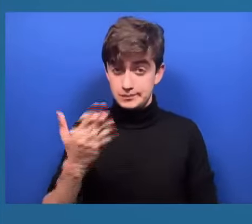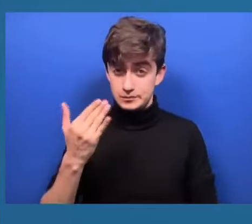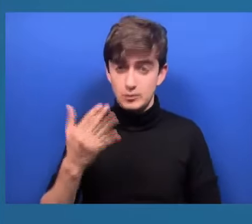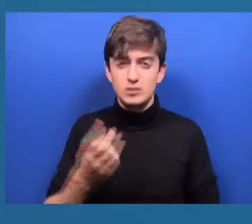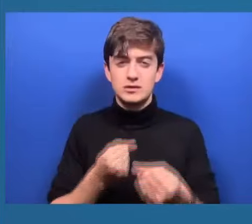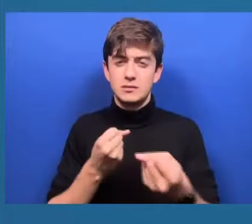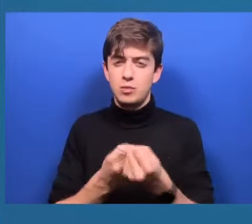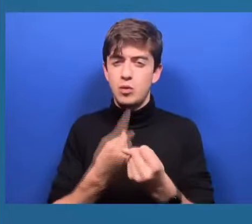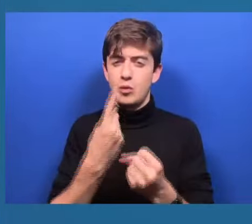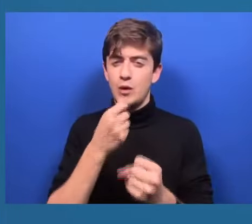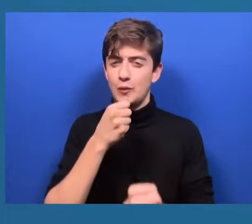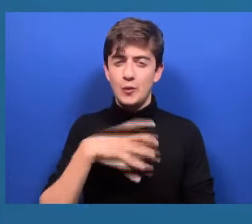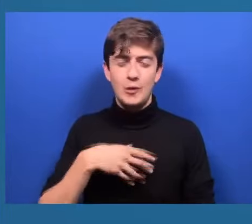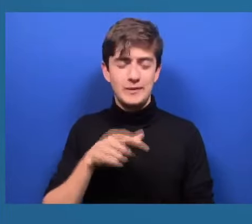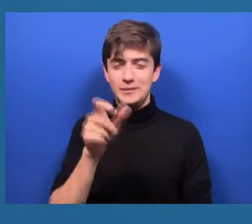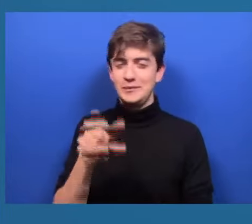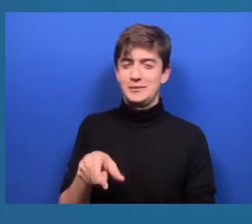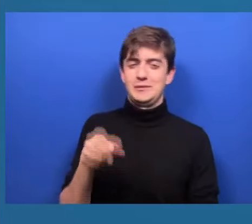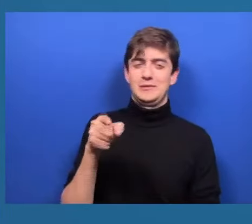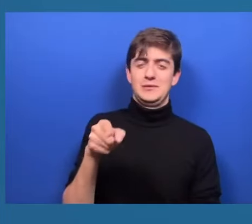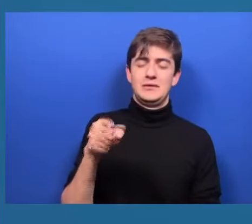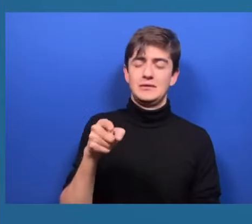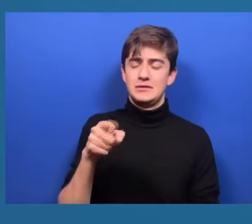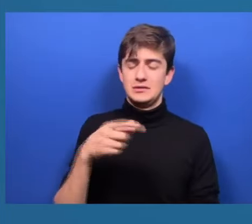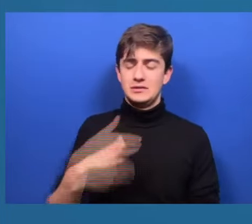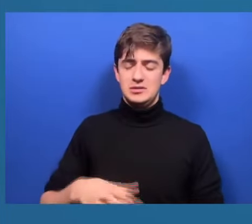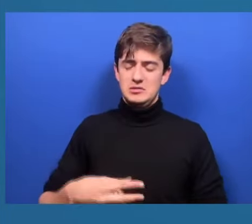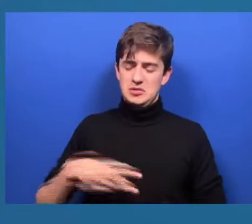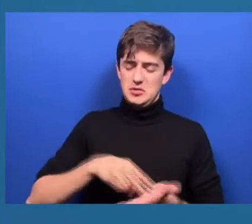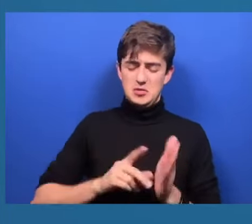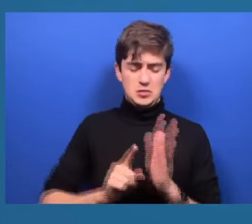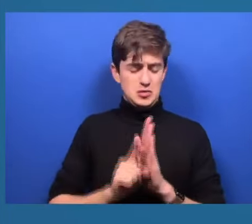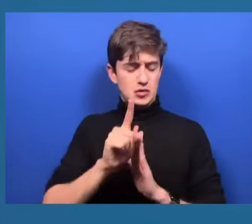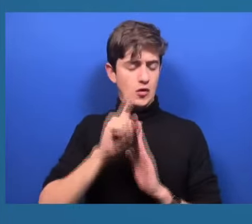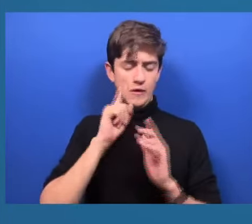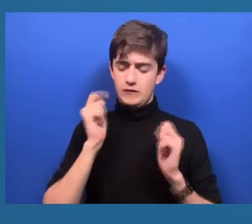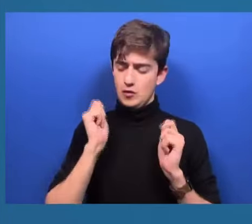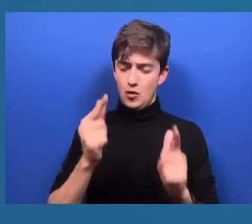woman that has stood tall for all of us.